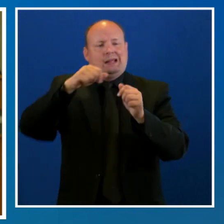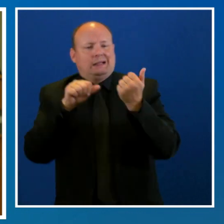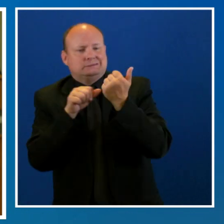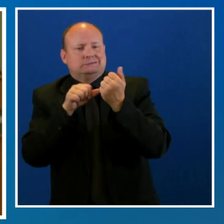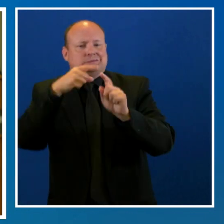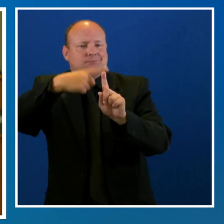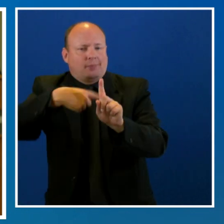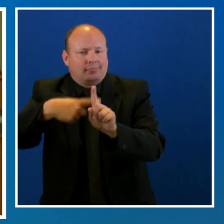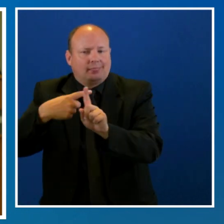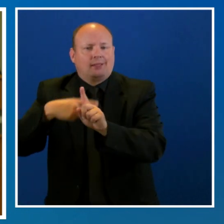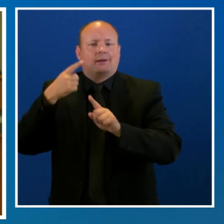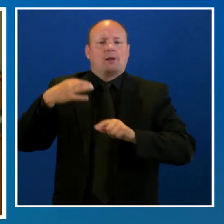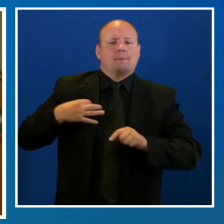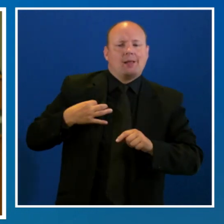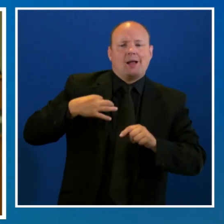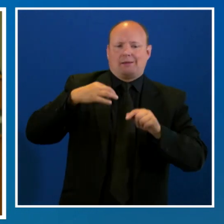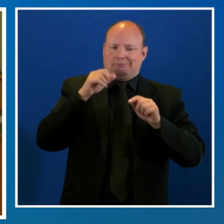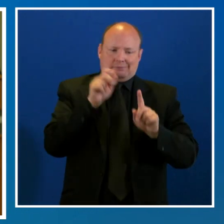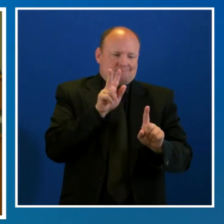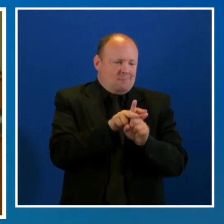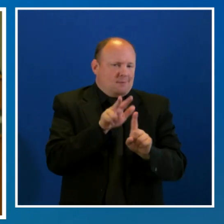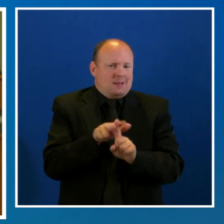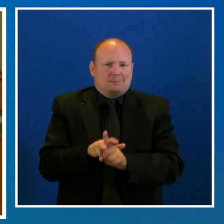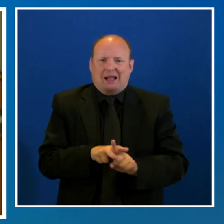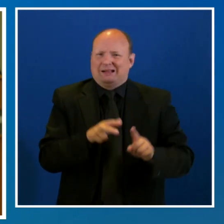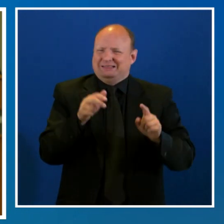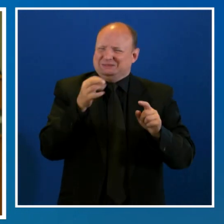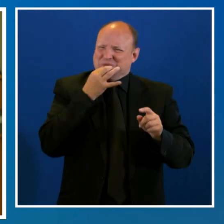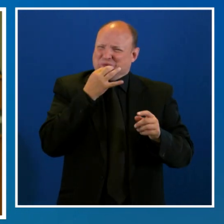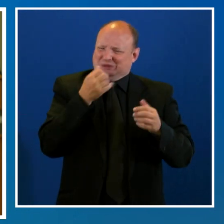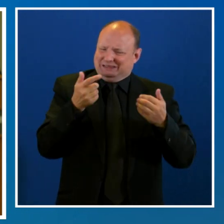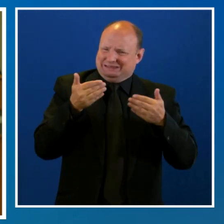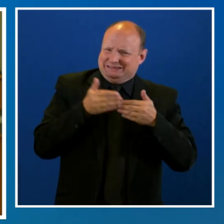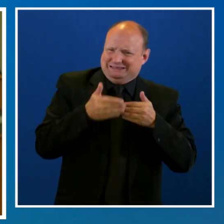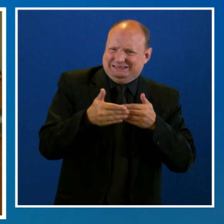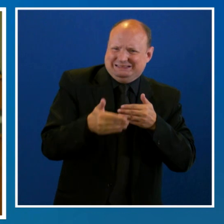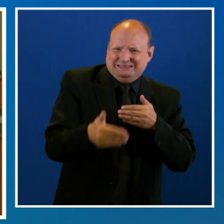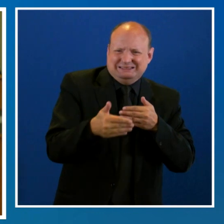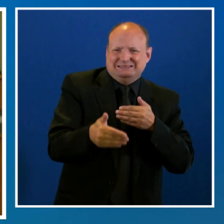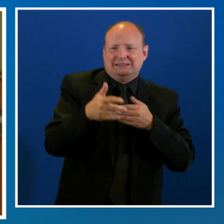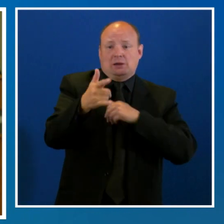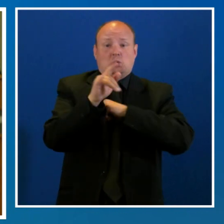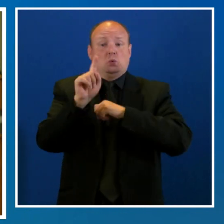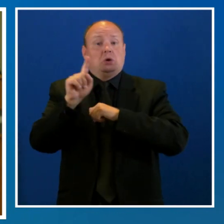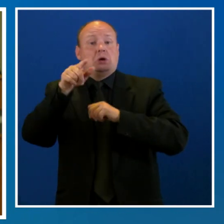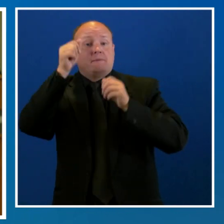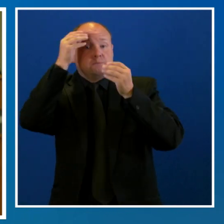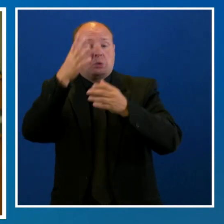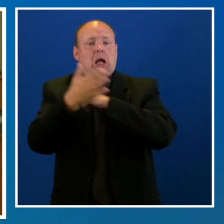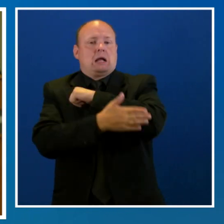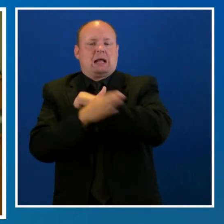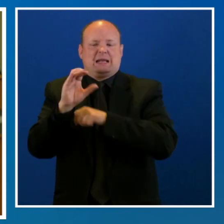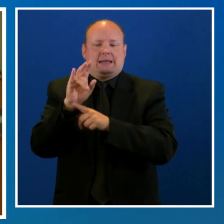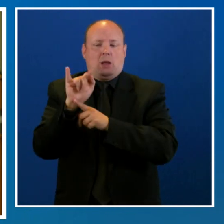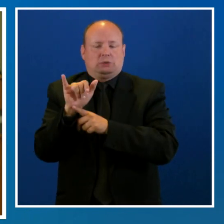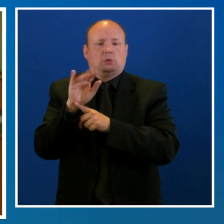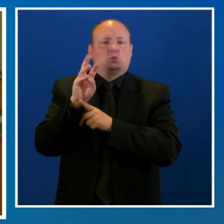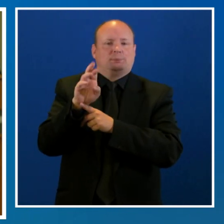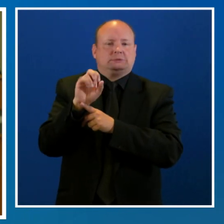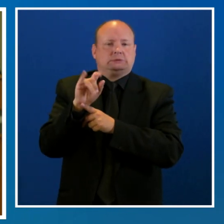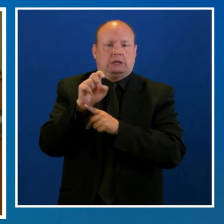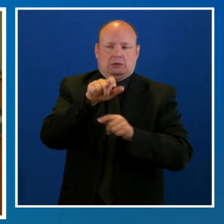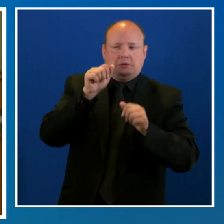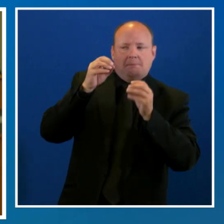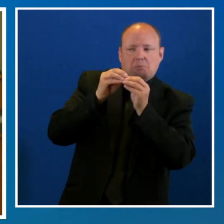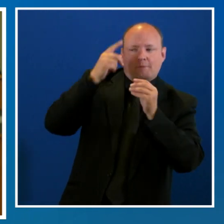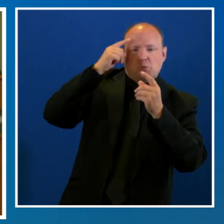possible. Watch the county's website for more details to be announced soon. And so finally,